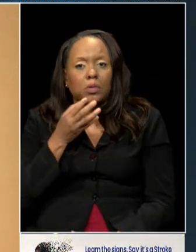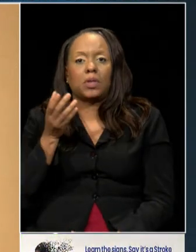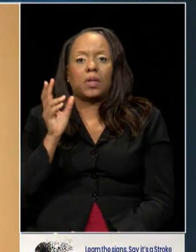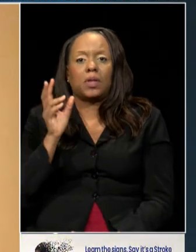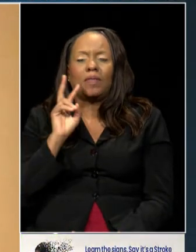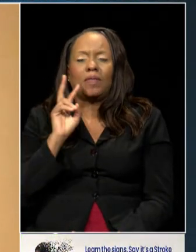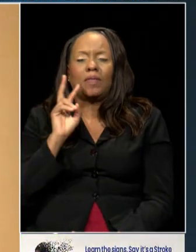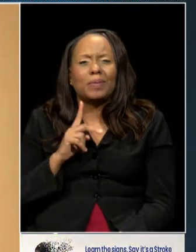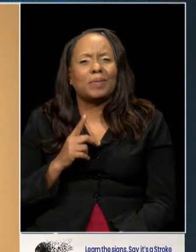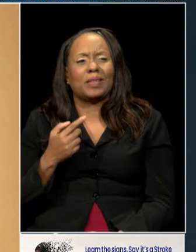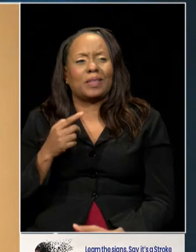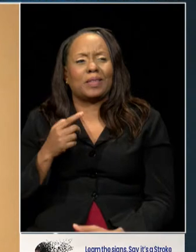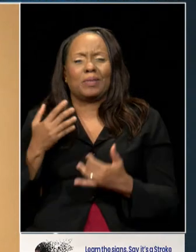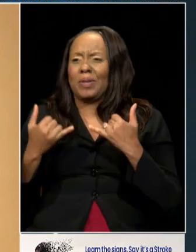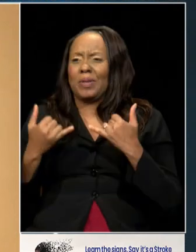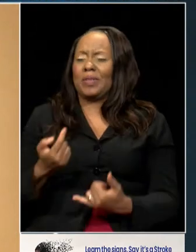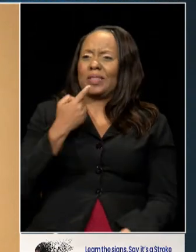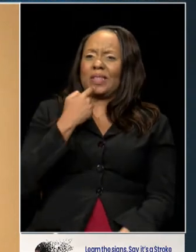them